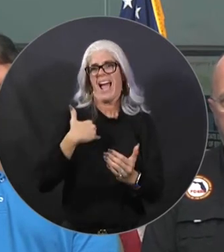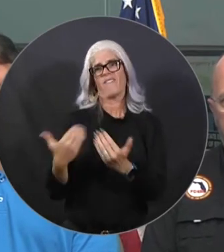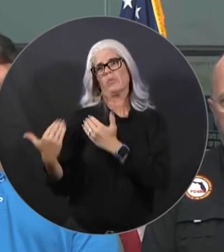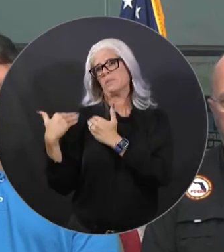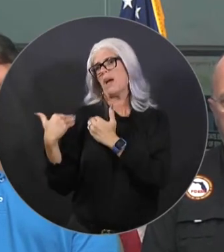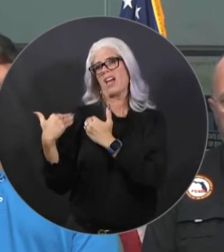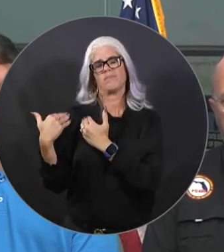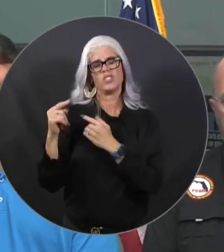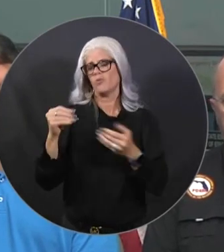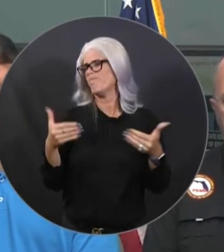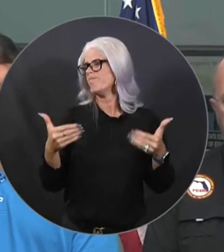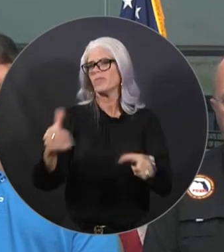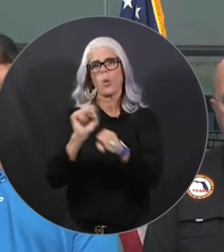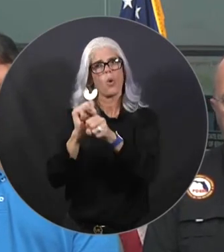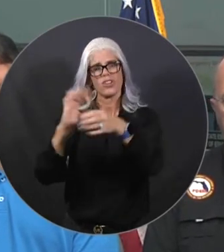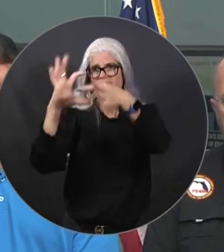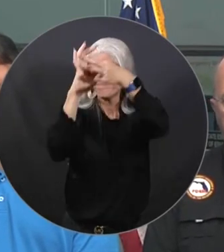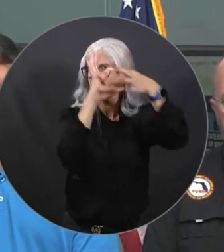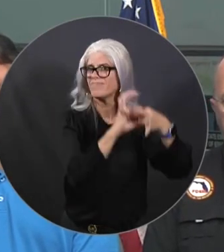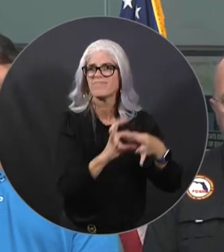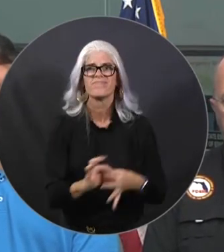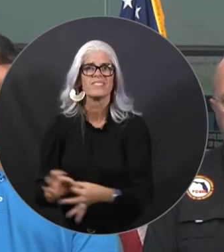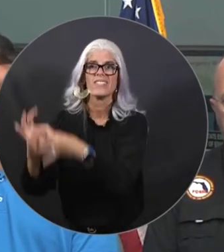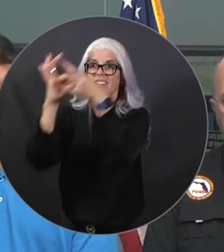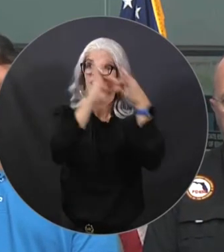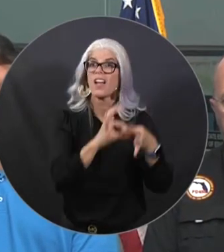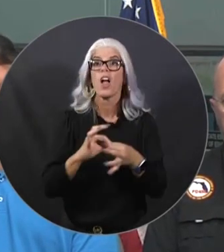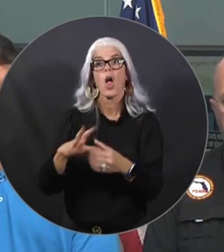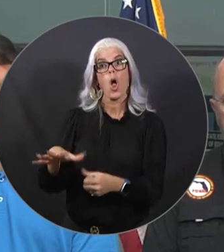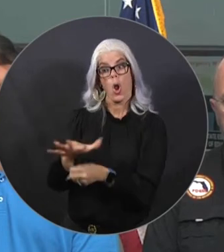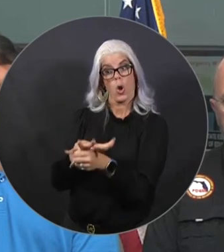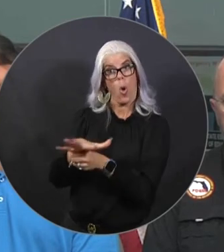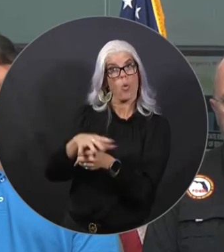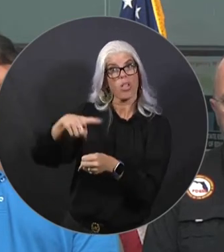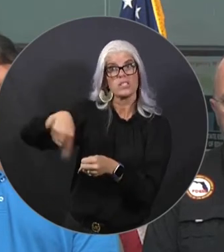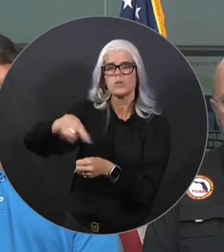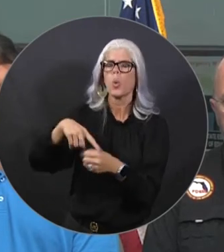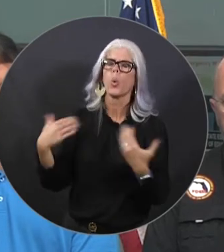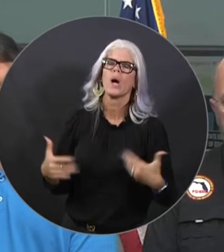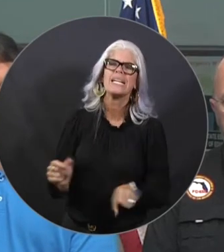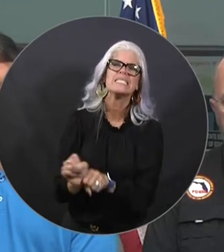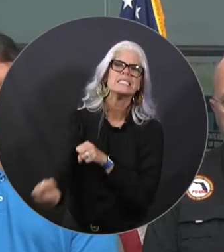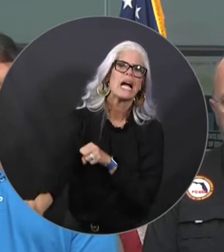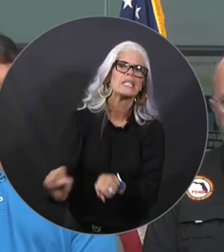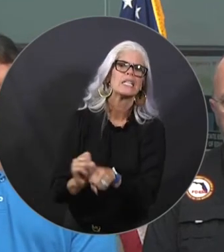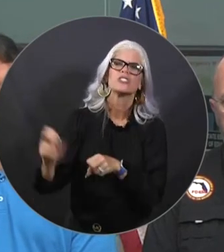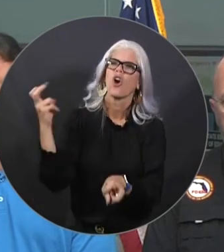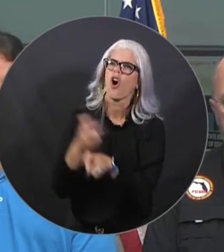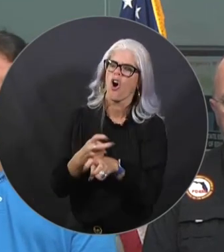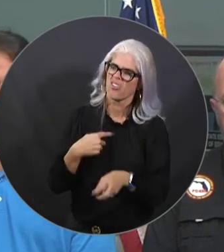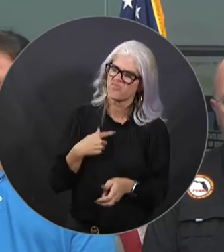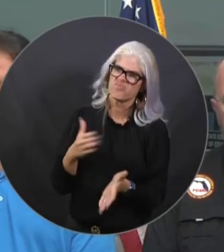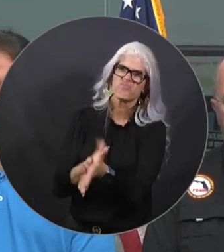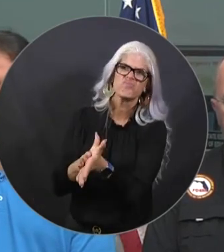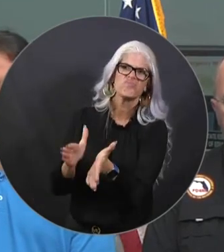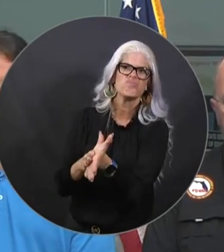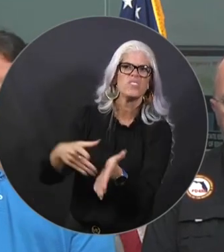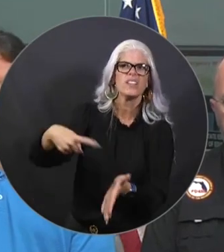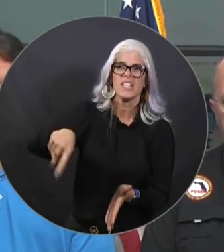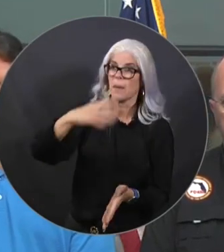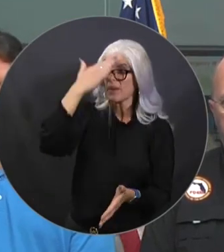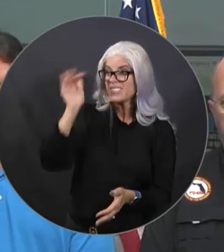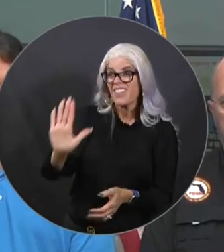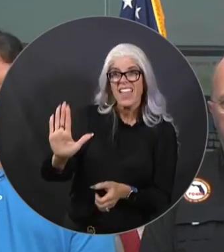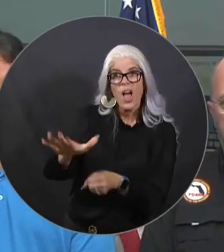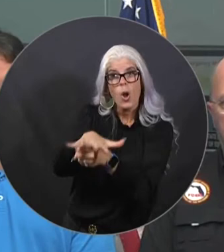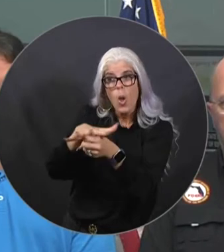you, the way the locals have worked really hard, I mean, it's been really impressive to watch, because this is not an easy thing to deal with. It's